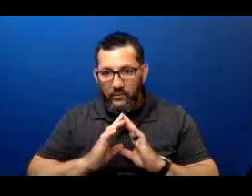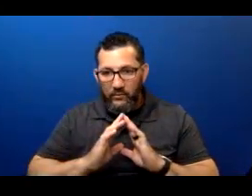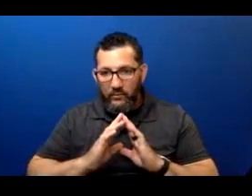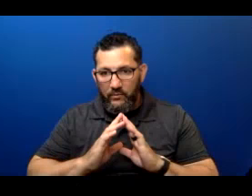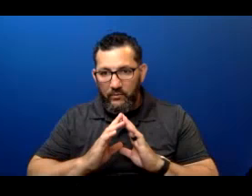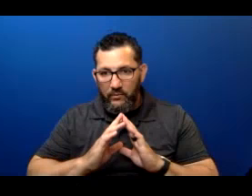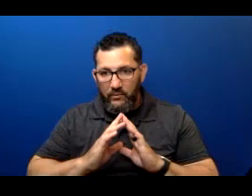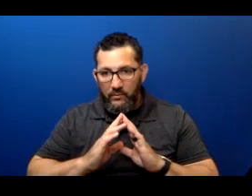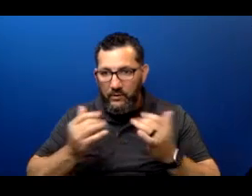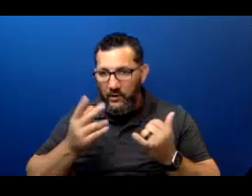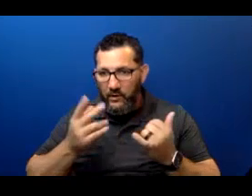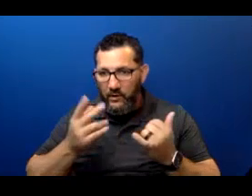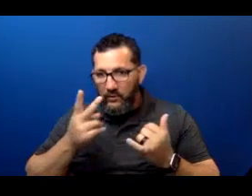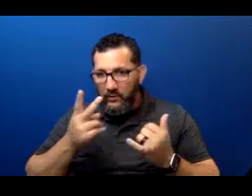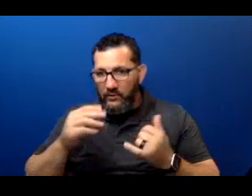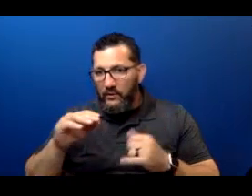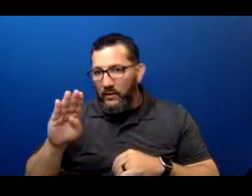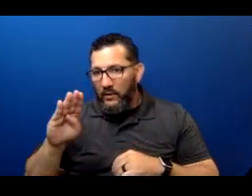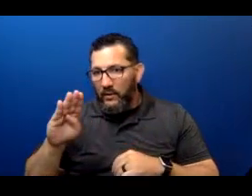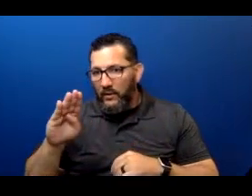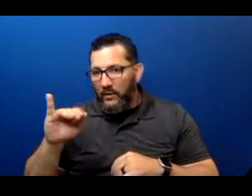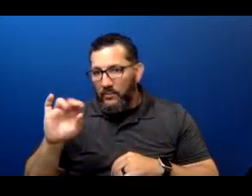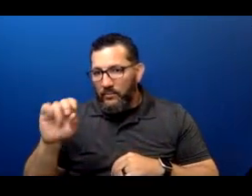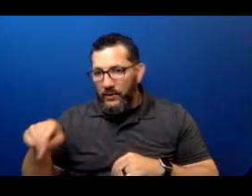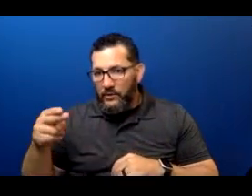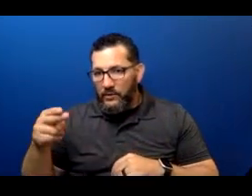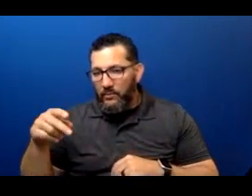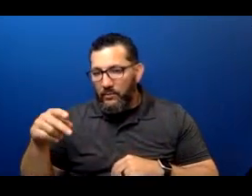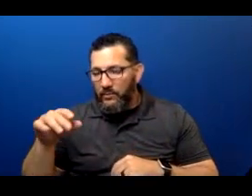actually I'm seeing Ms. Bishop Bonnie Radden. Please proceed.